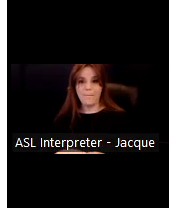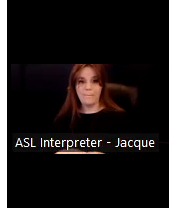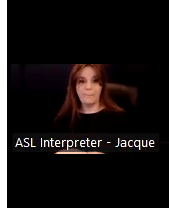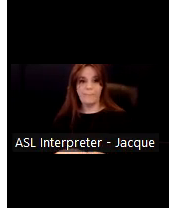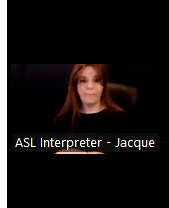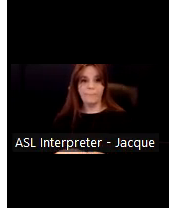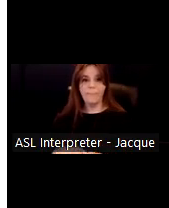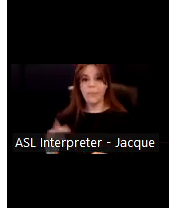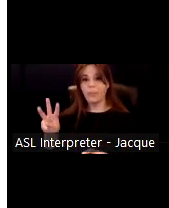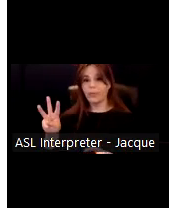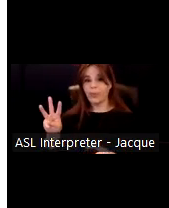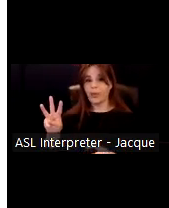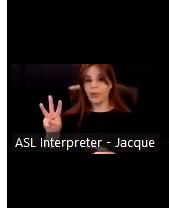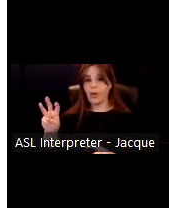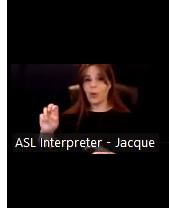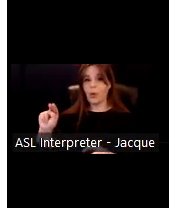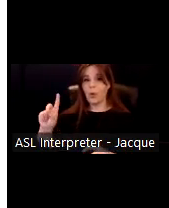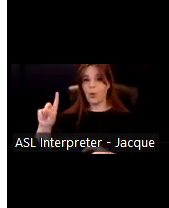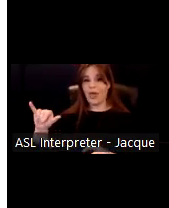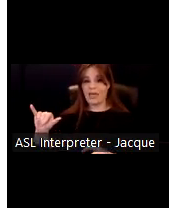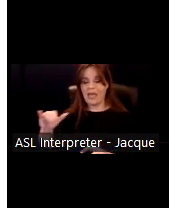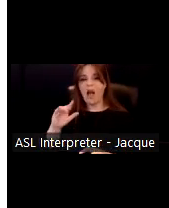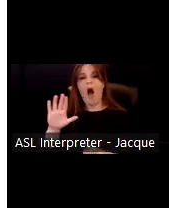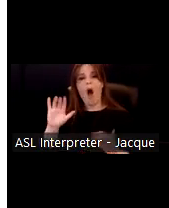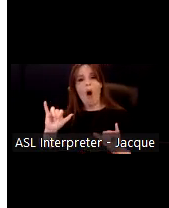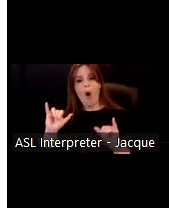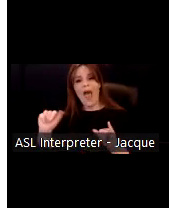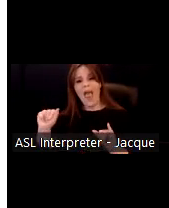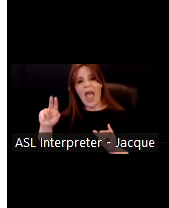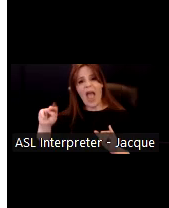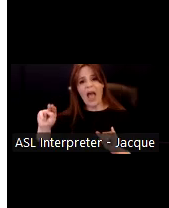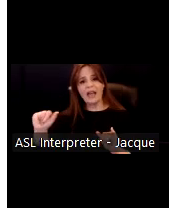Thank you for raising this, Anna.